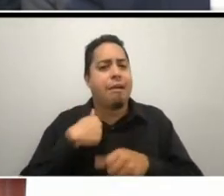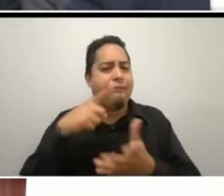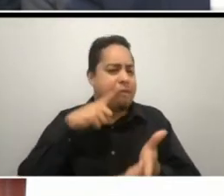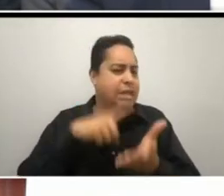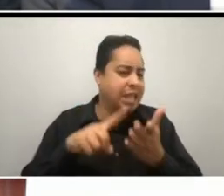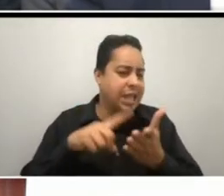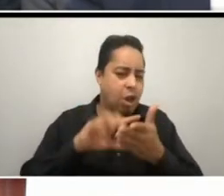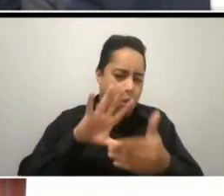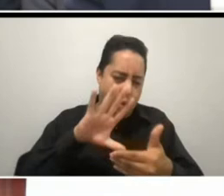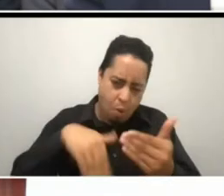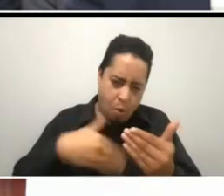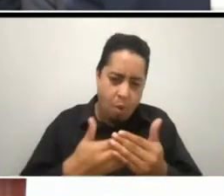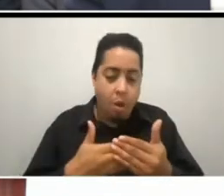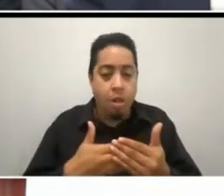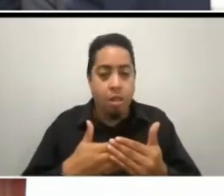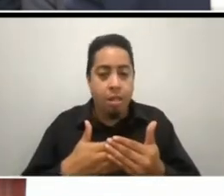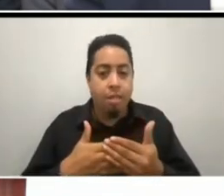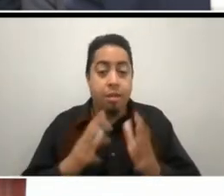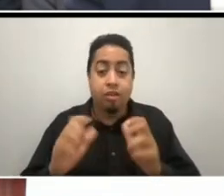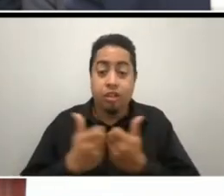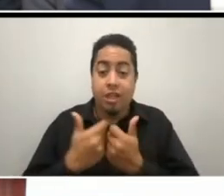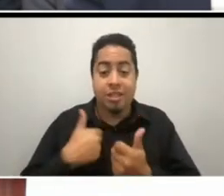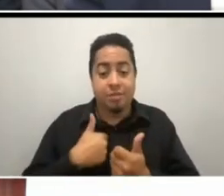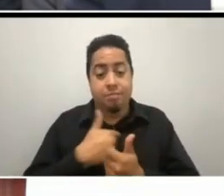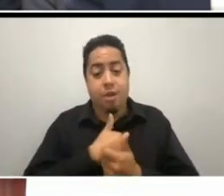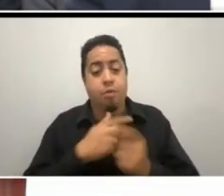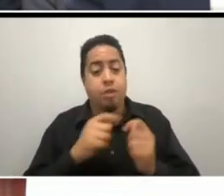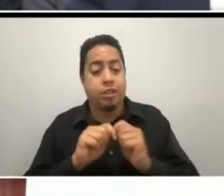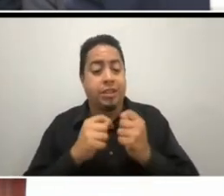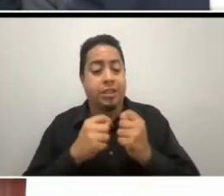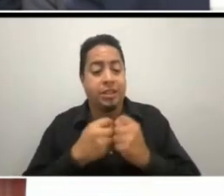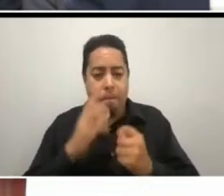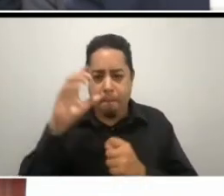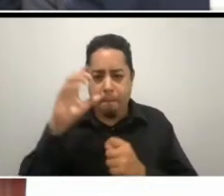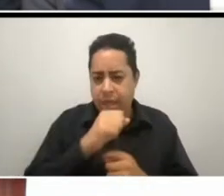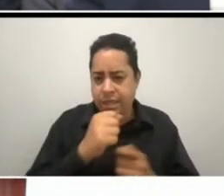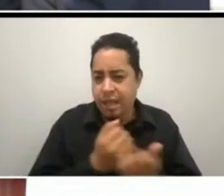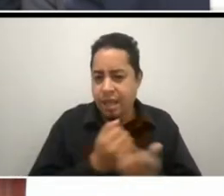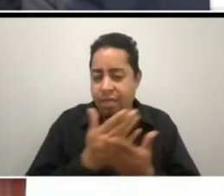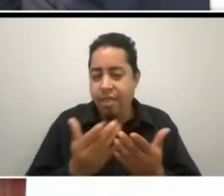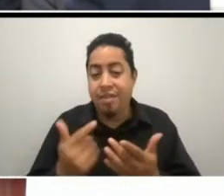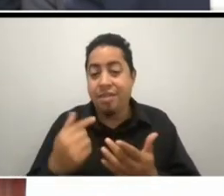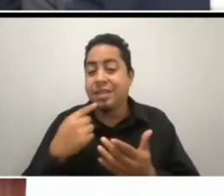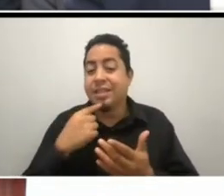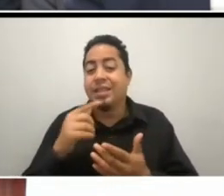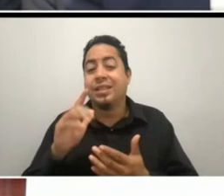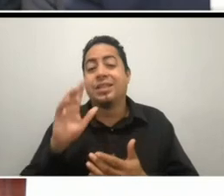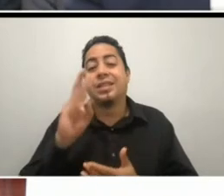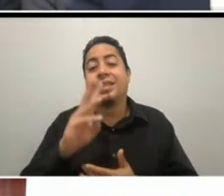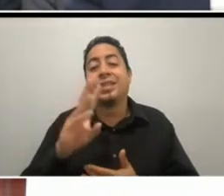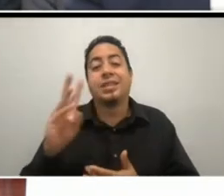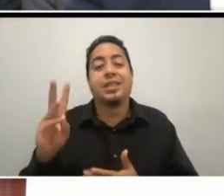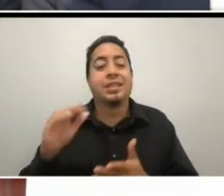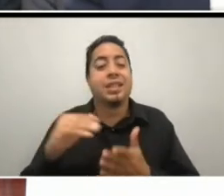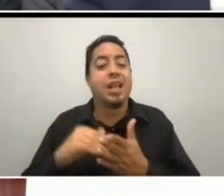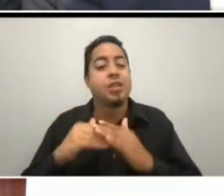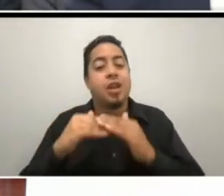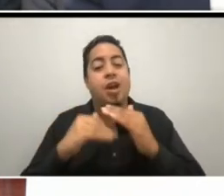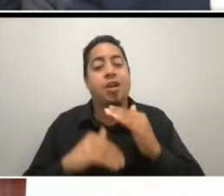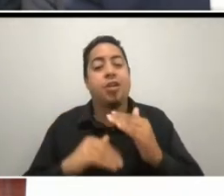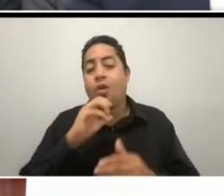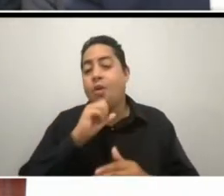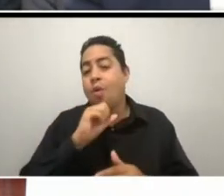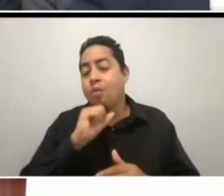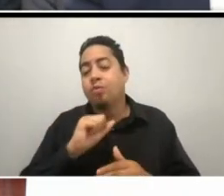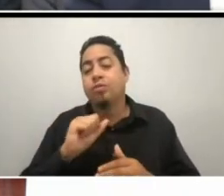In fact, I challenged my team, did we miss anything? They said that there was over 66,000 underage voters. We found that there was actually zero.